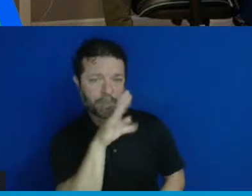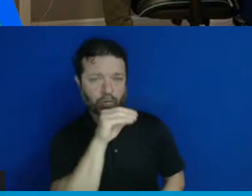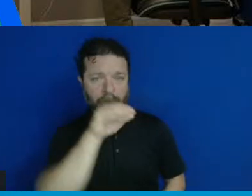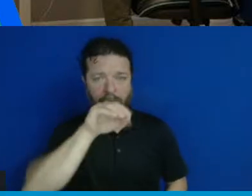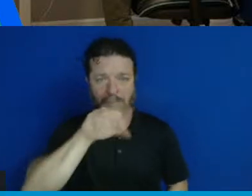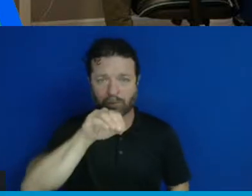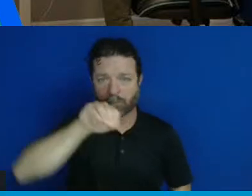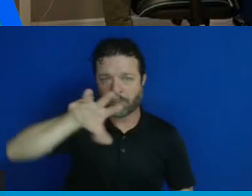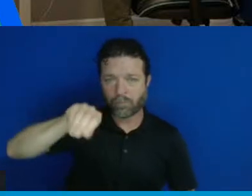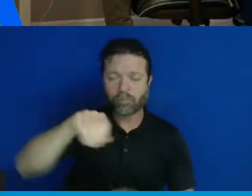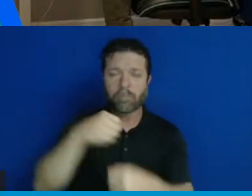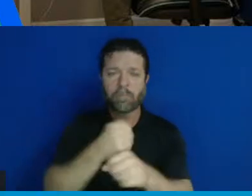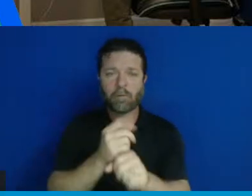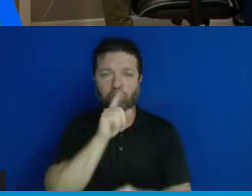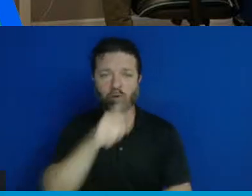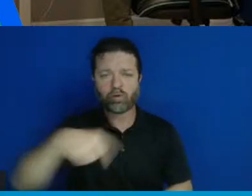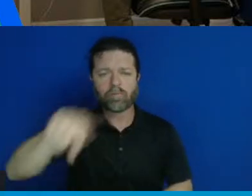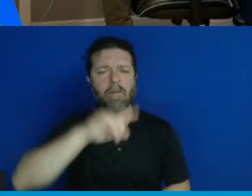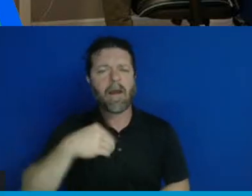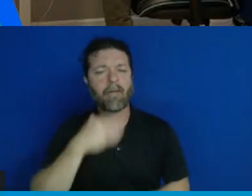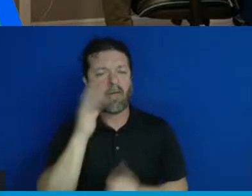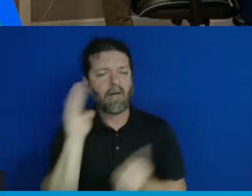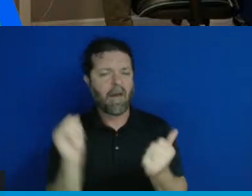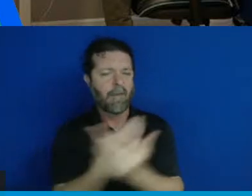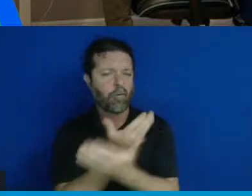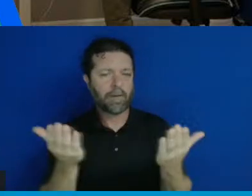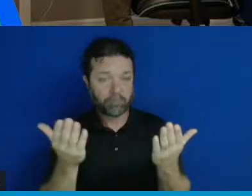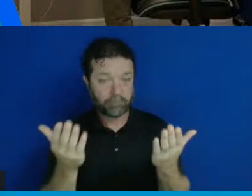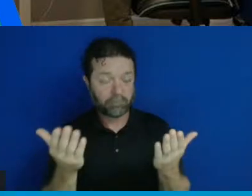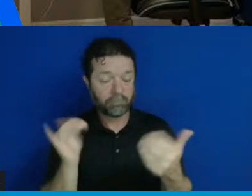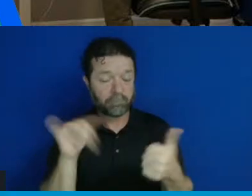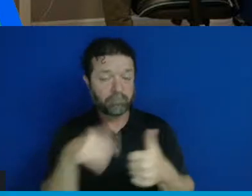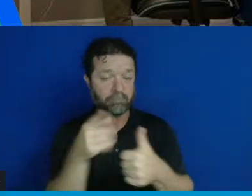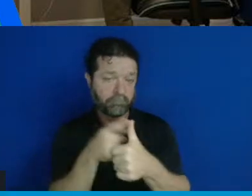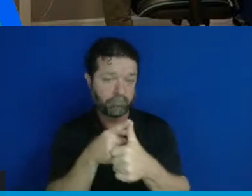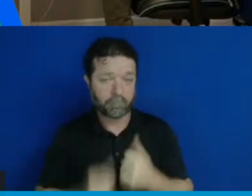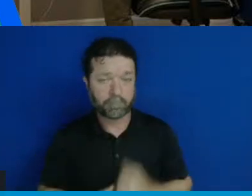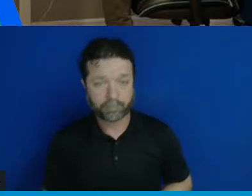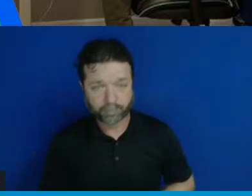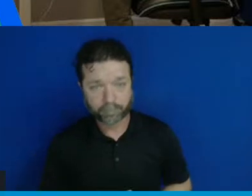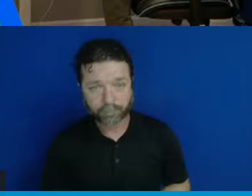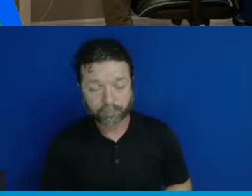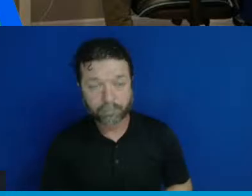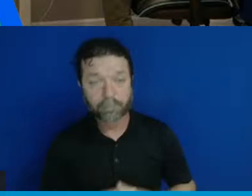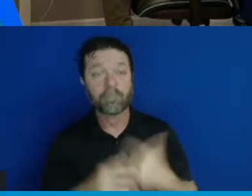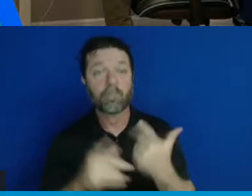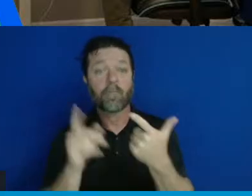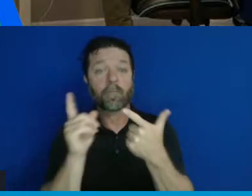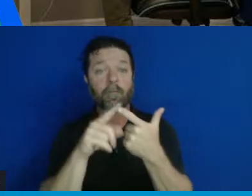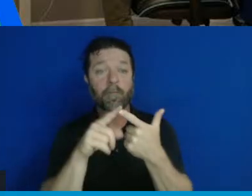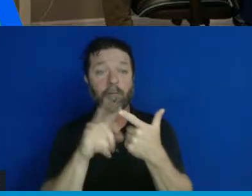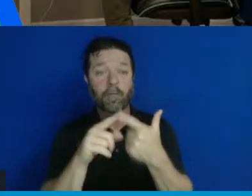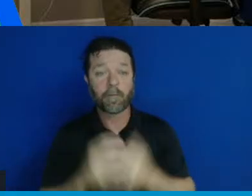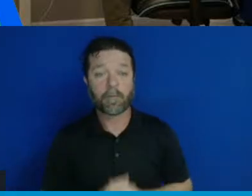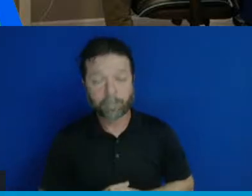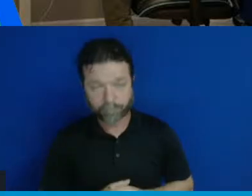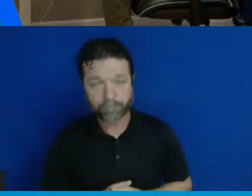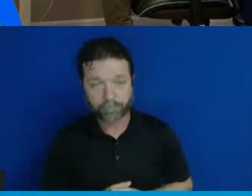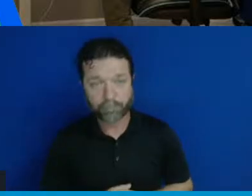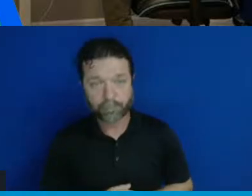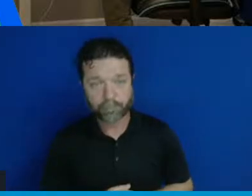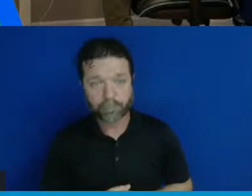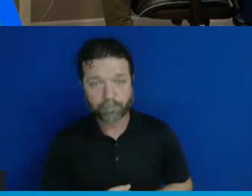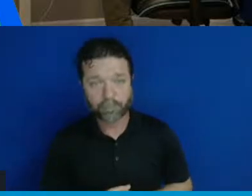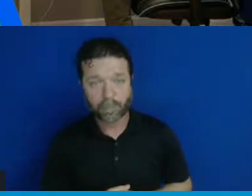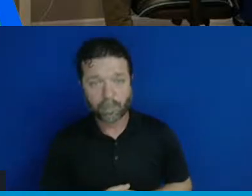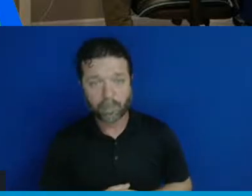have everything. So that's one with the video call. Another way that you can provide your video is by emailing us